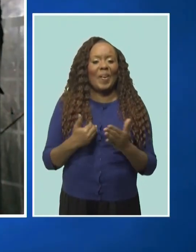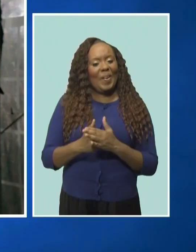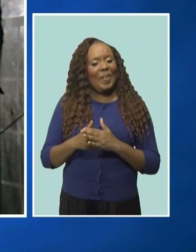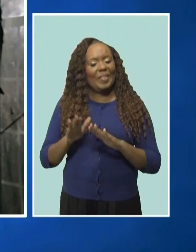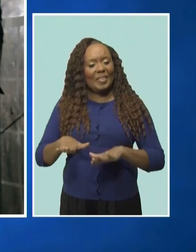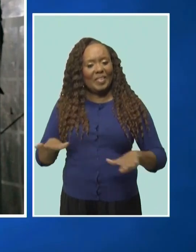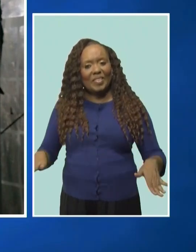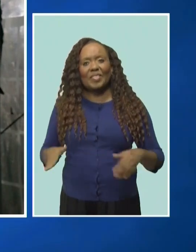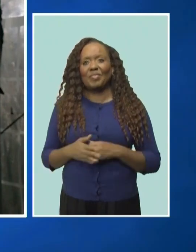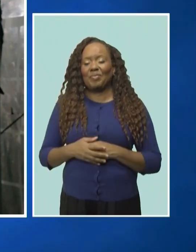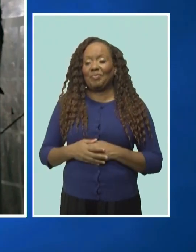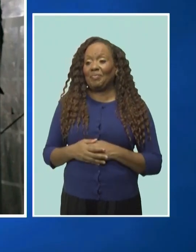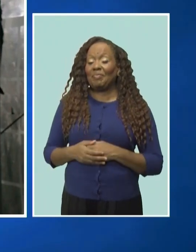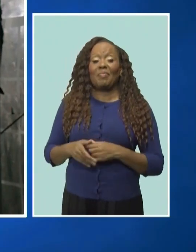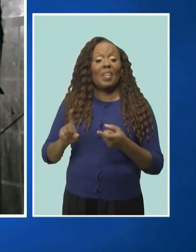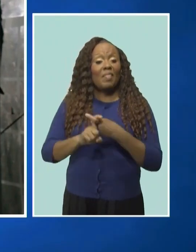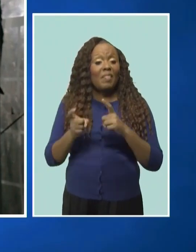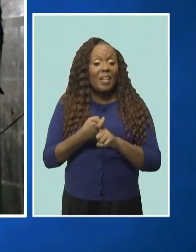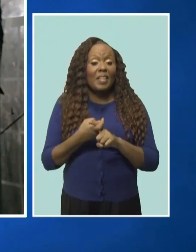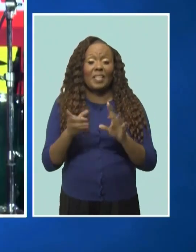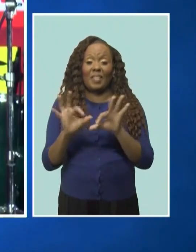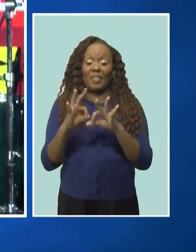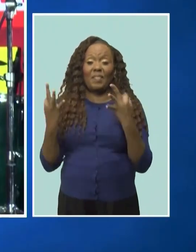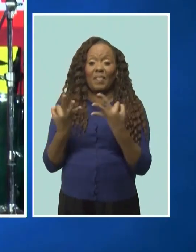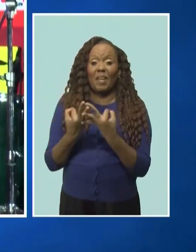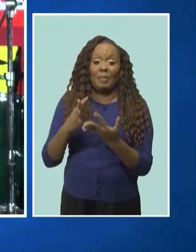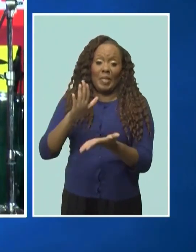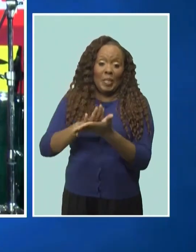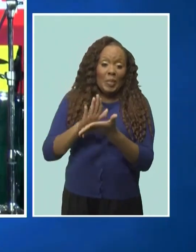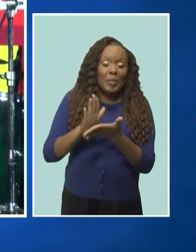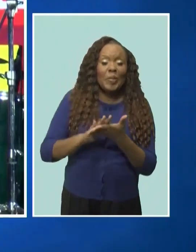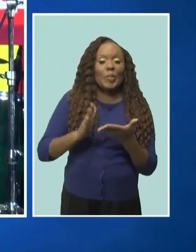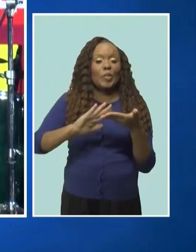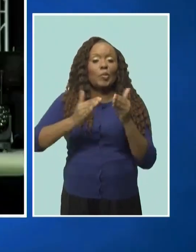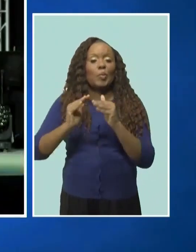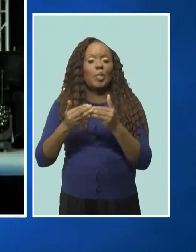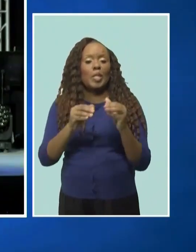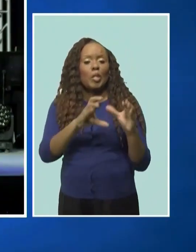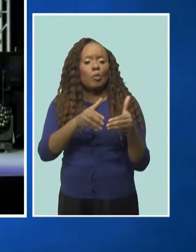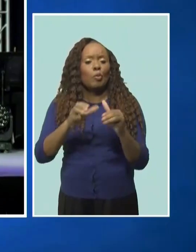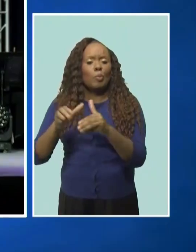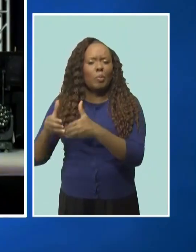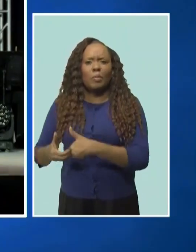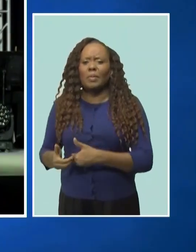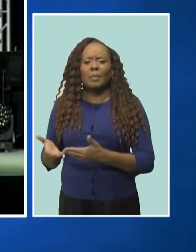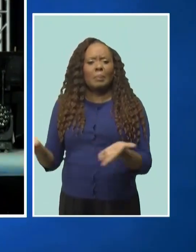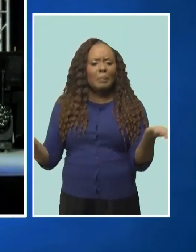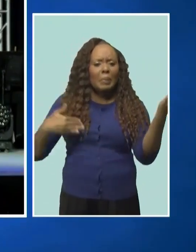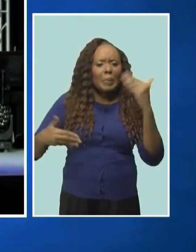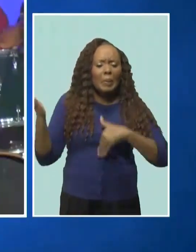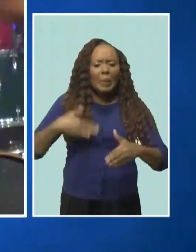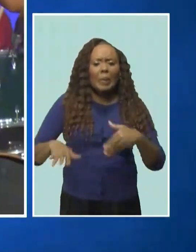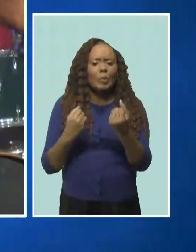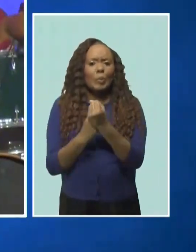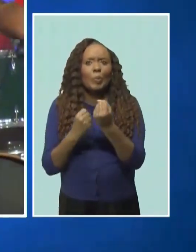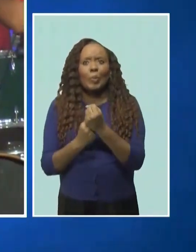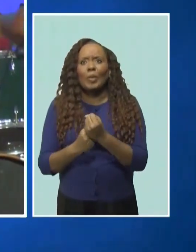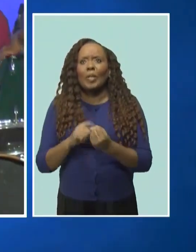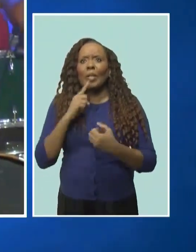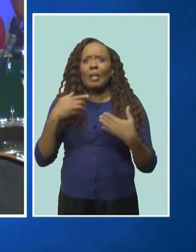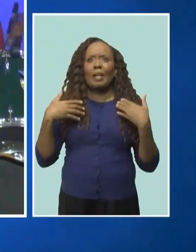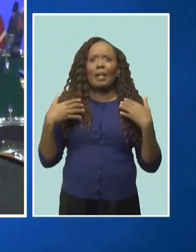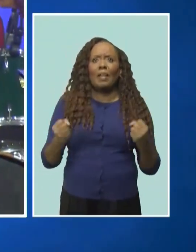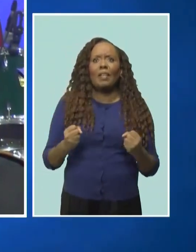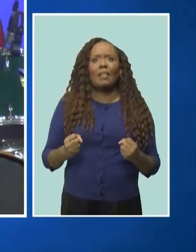Friends, families, schools, community groups, everybody just come on out and support the young people. They're doing amazing things. They're confident, they're brave, they